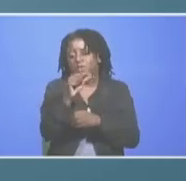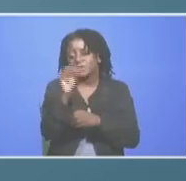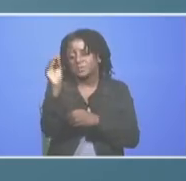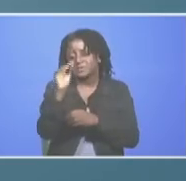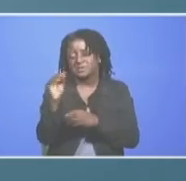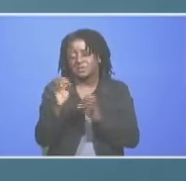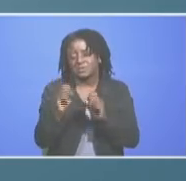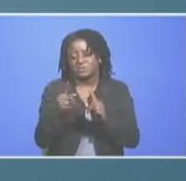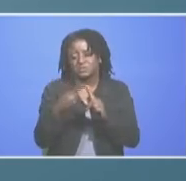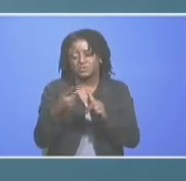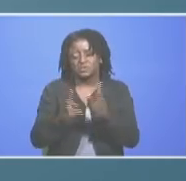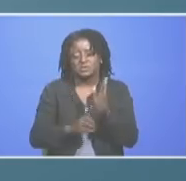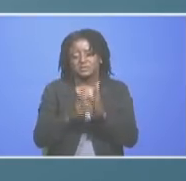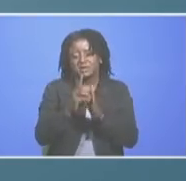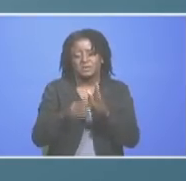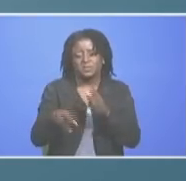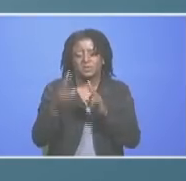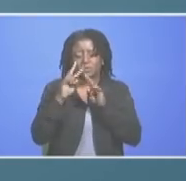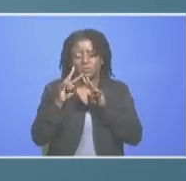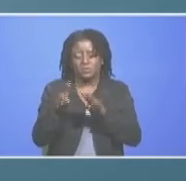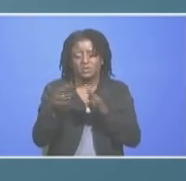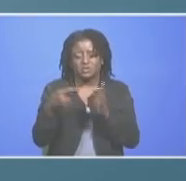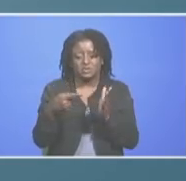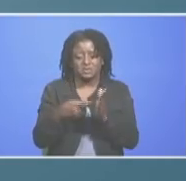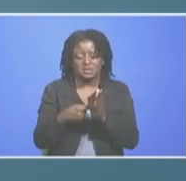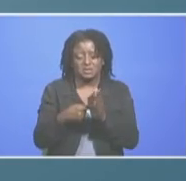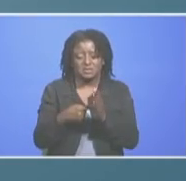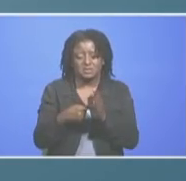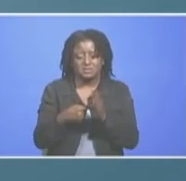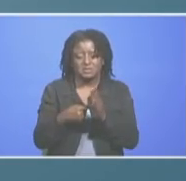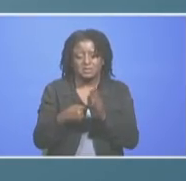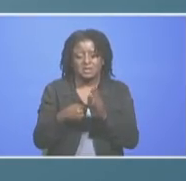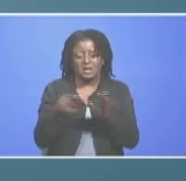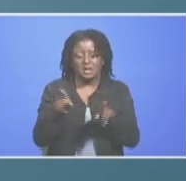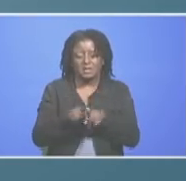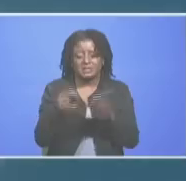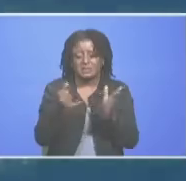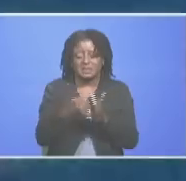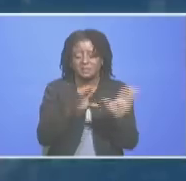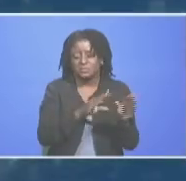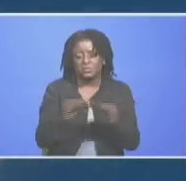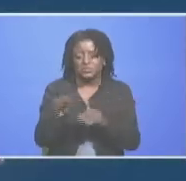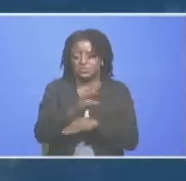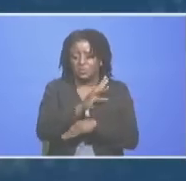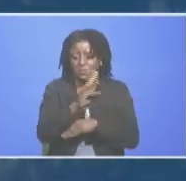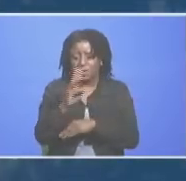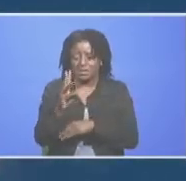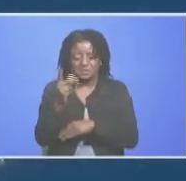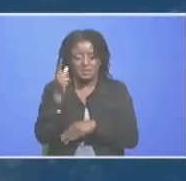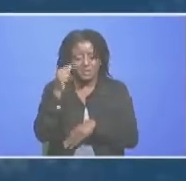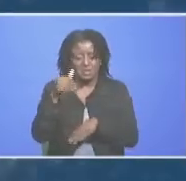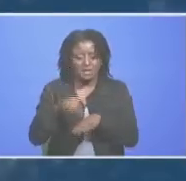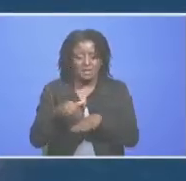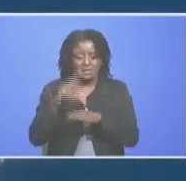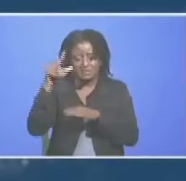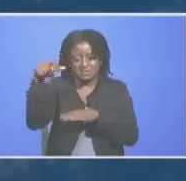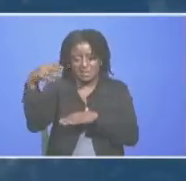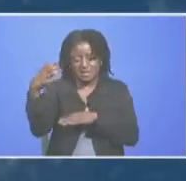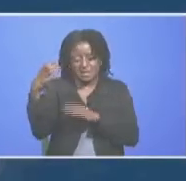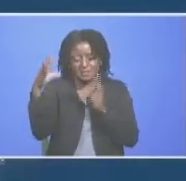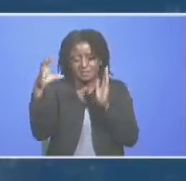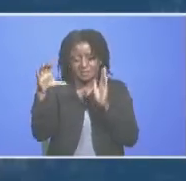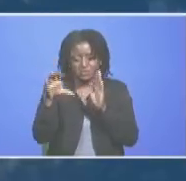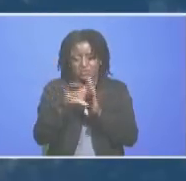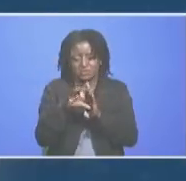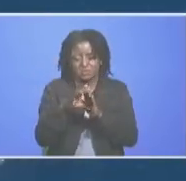next couple of days. So we'll keep our eyes on this tropical wave as it makes that trek towards the west. Taking a look at our satellite picture, you can see quite a bit